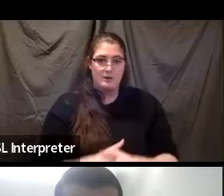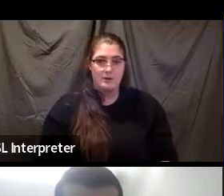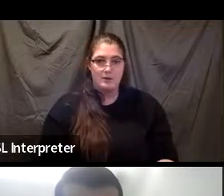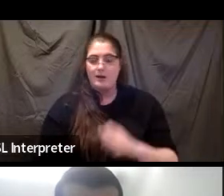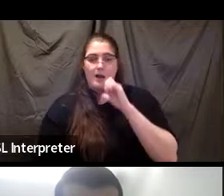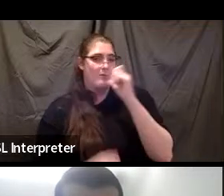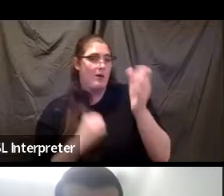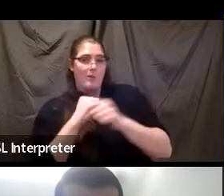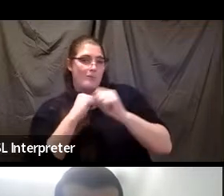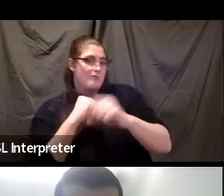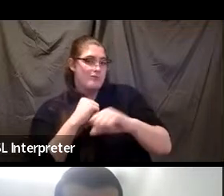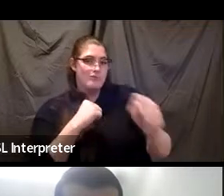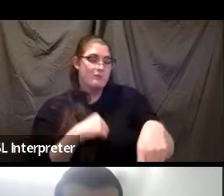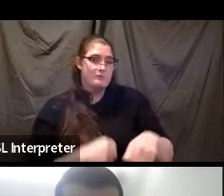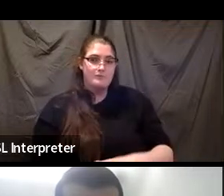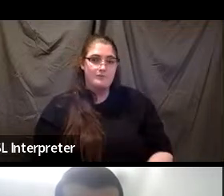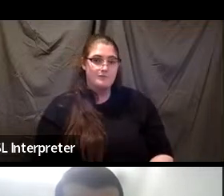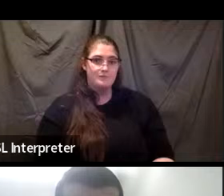be that long.